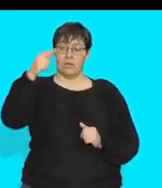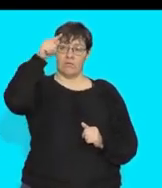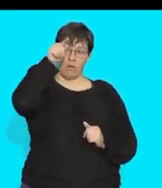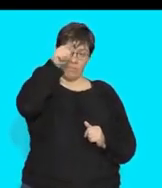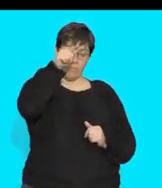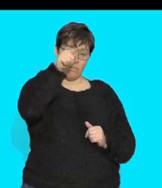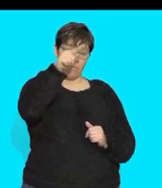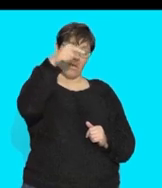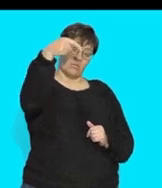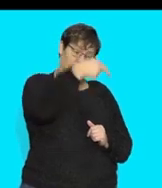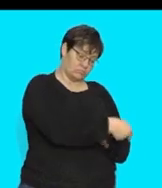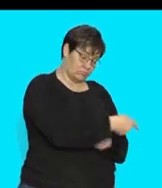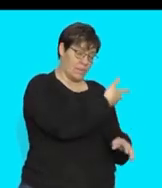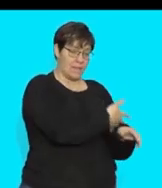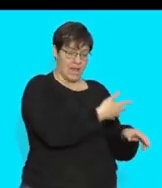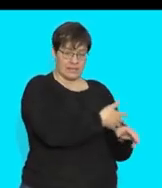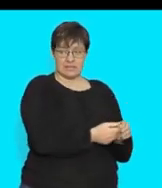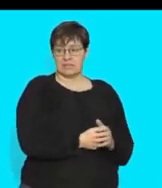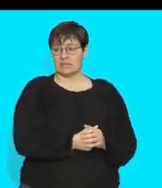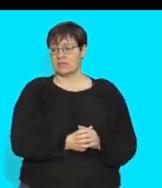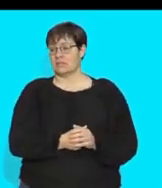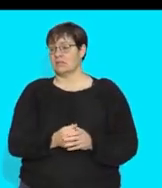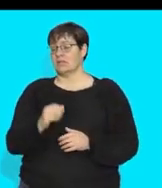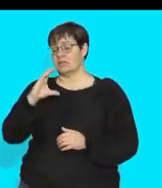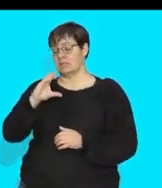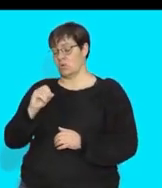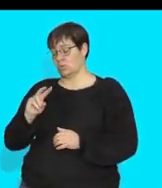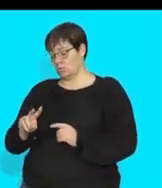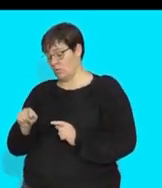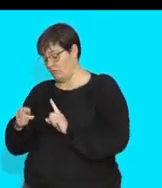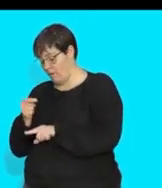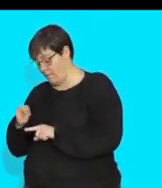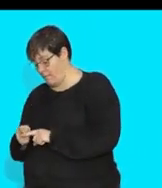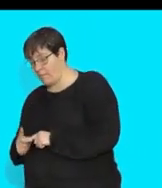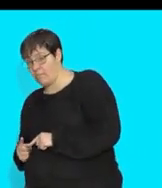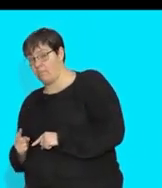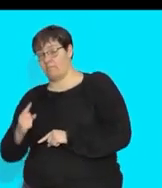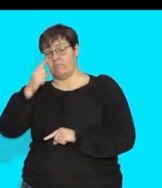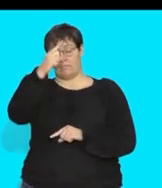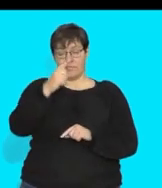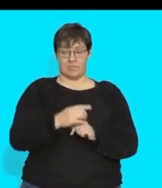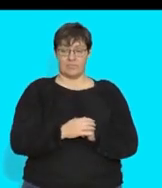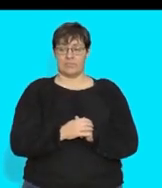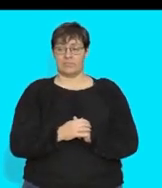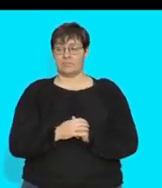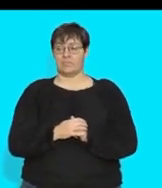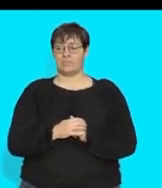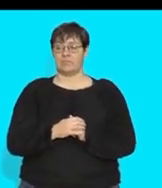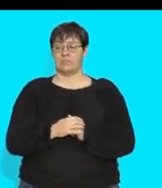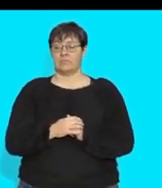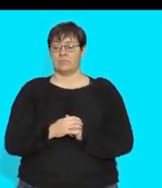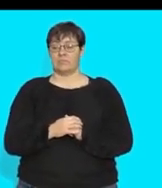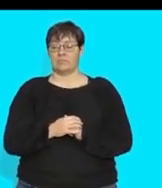the lungs into the blood, and you would have showed the carbon dioxide moving from the